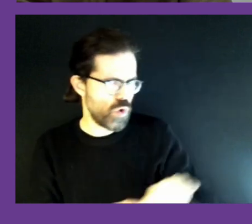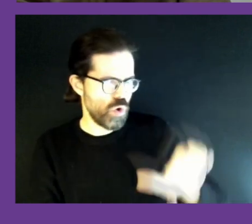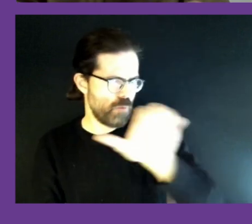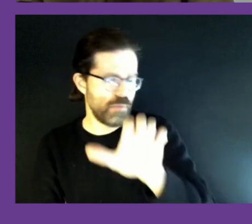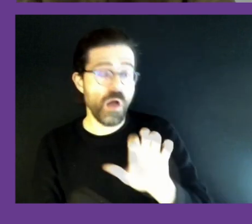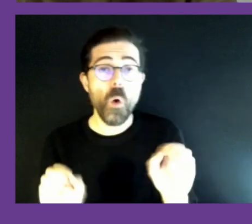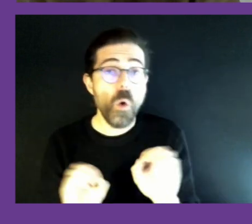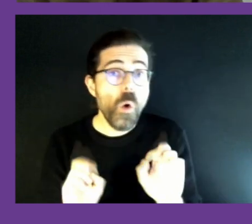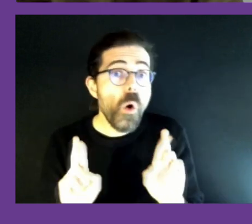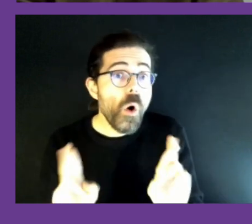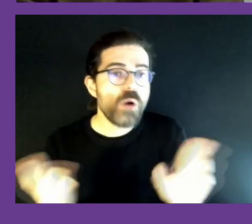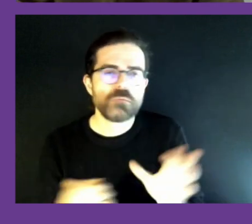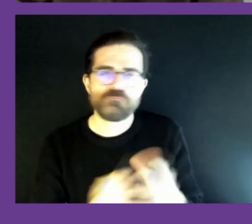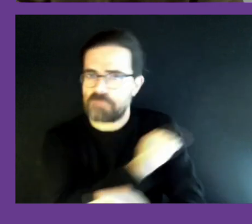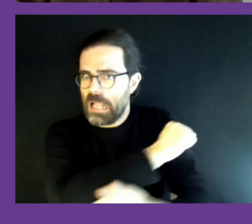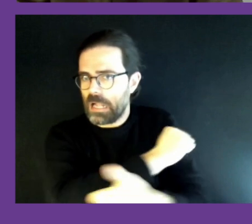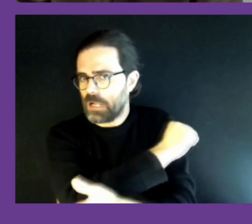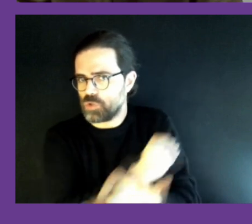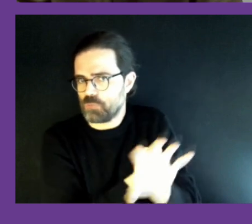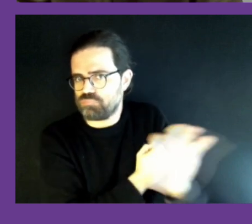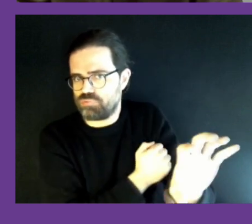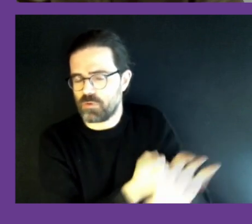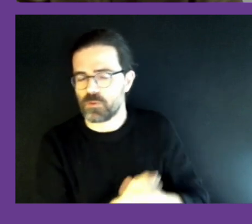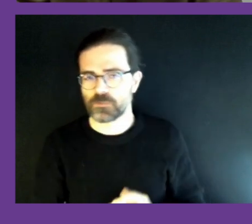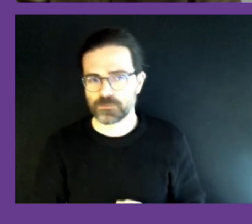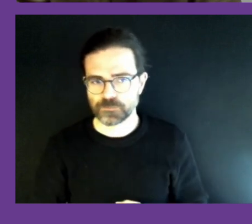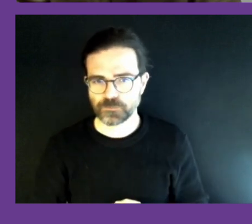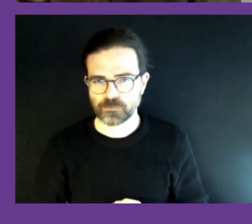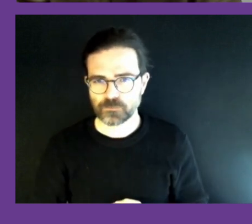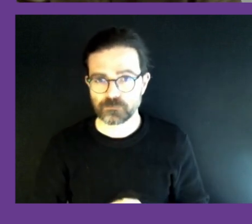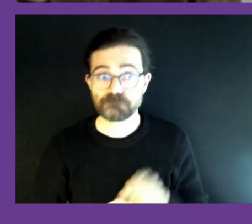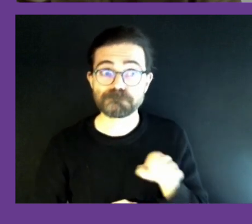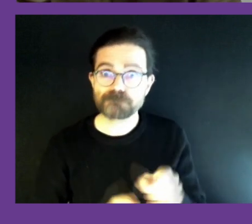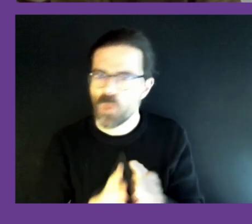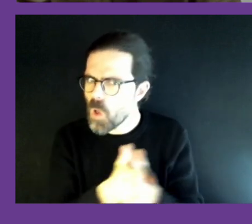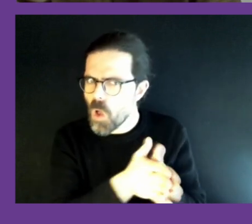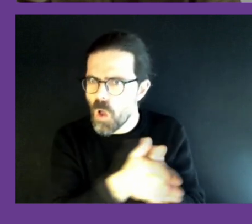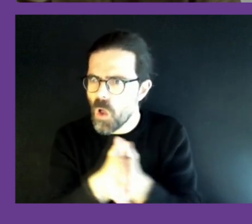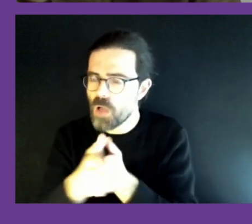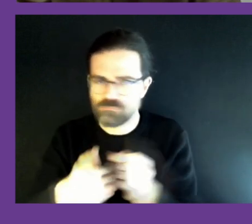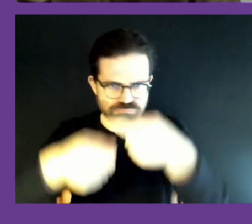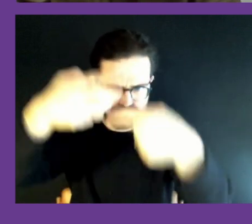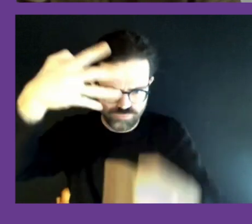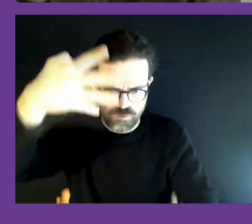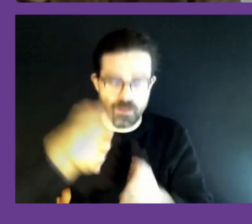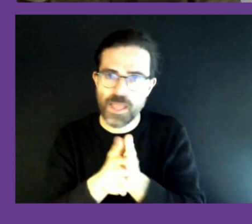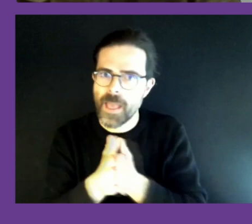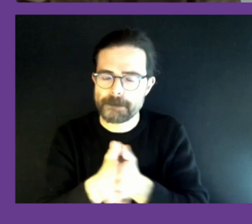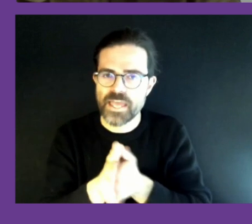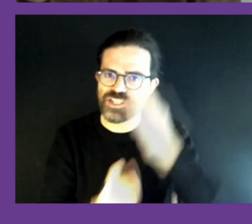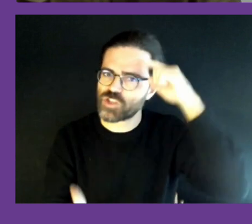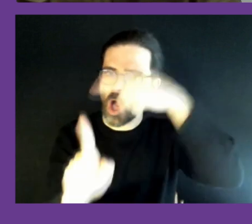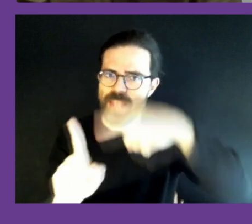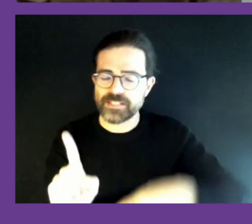level. So these are indeed ambitious targets for us, but thankfully our core team and the national experts are